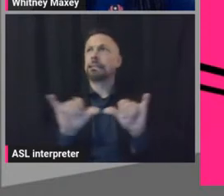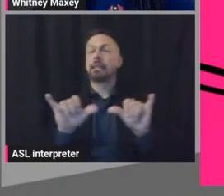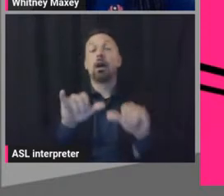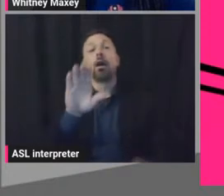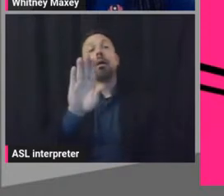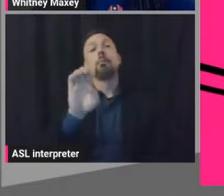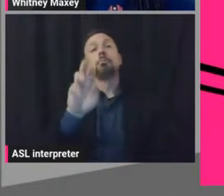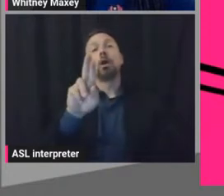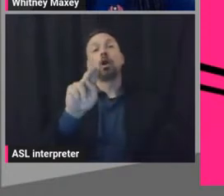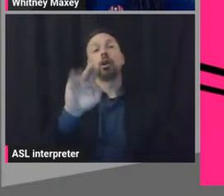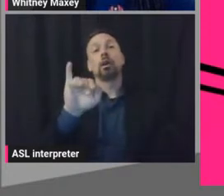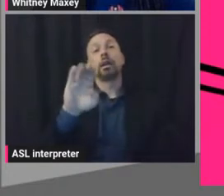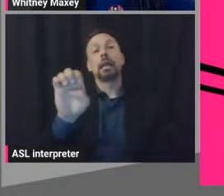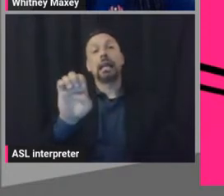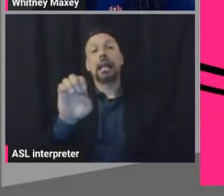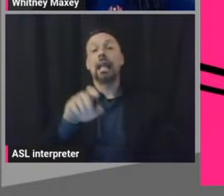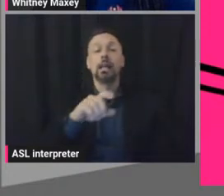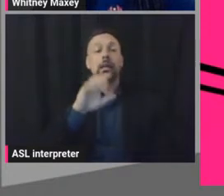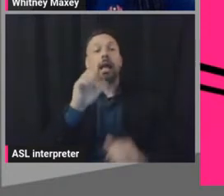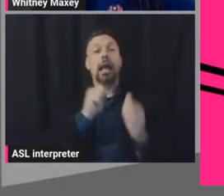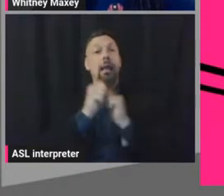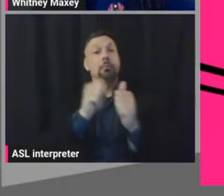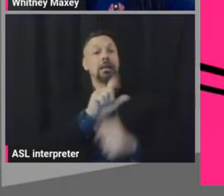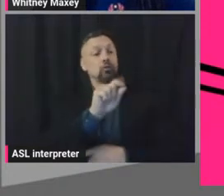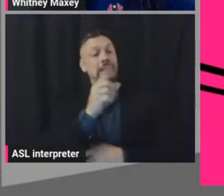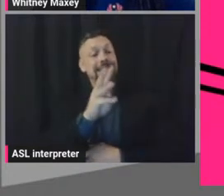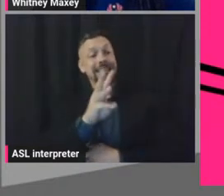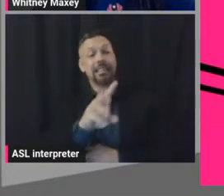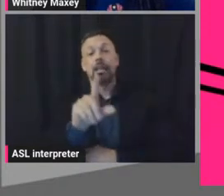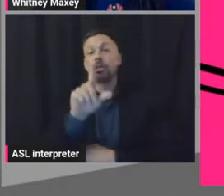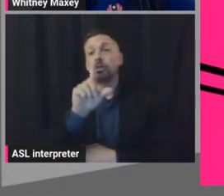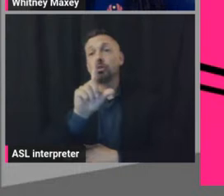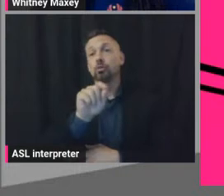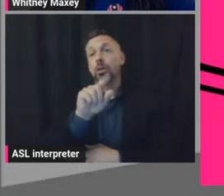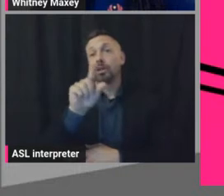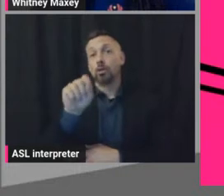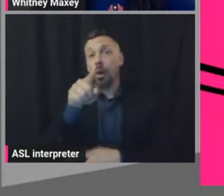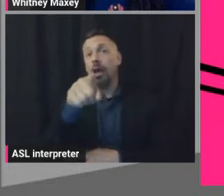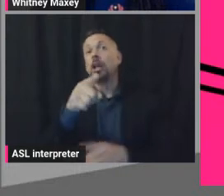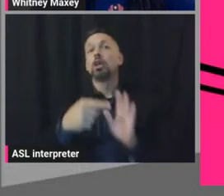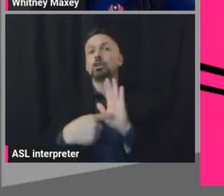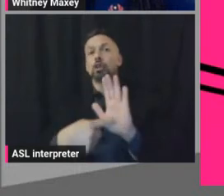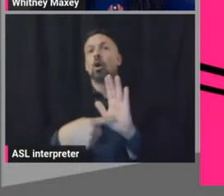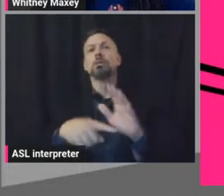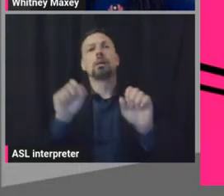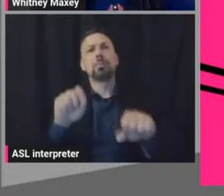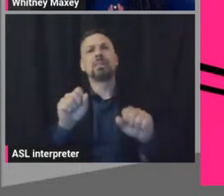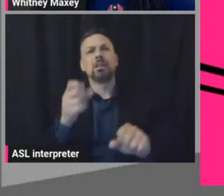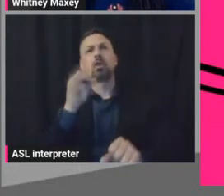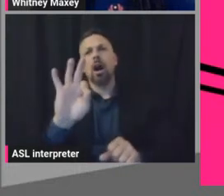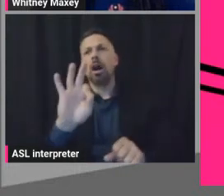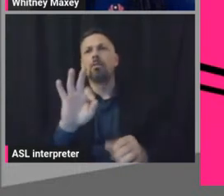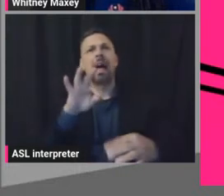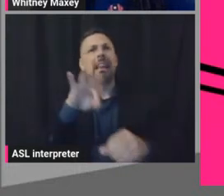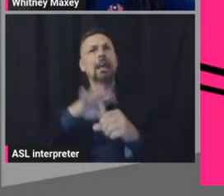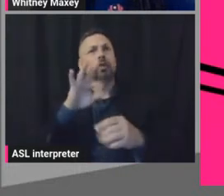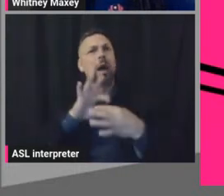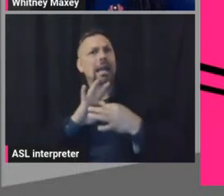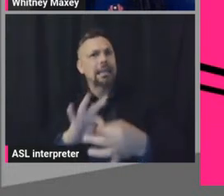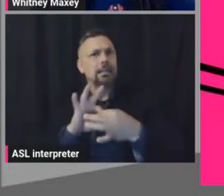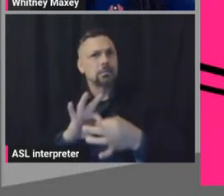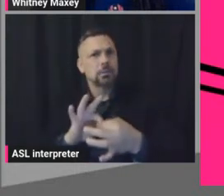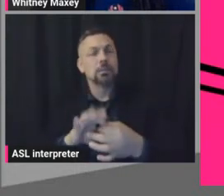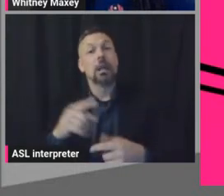campaigns, 2016 and 2020, showed us the potential of electoral engagement. And